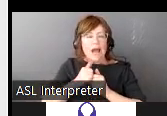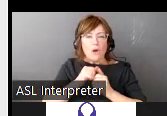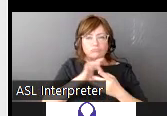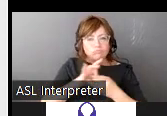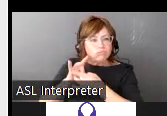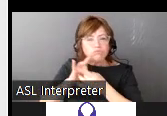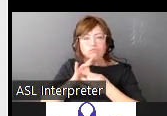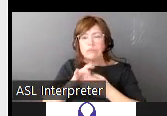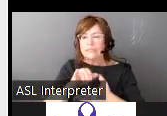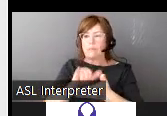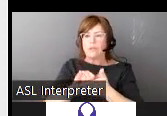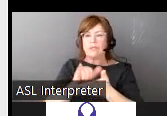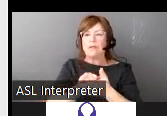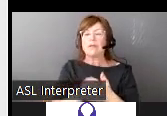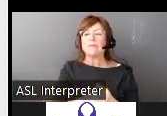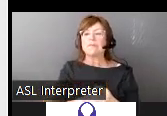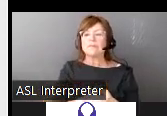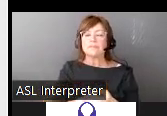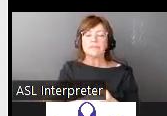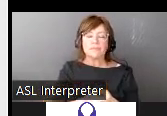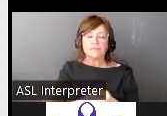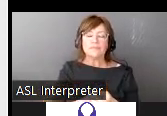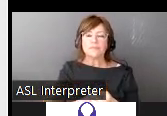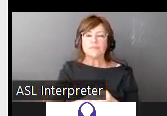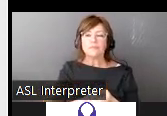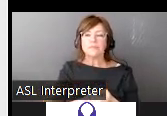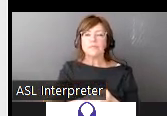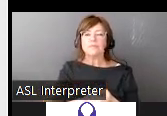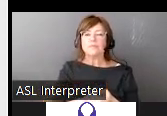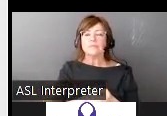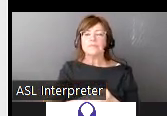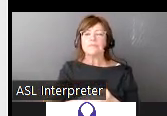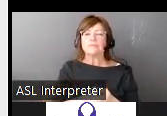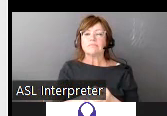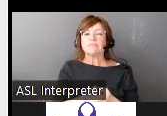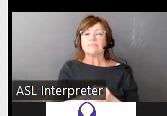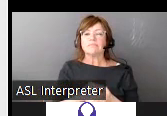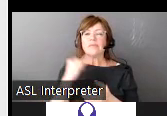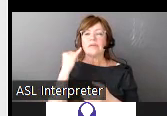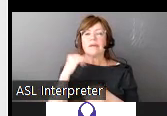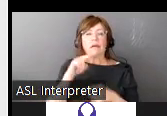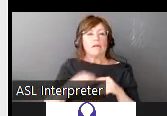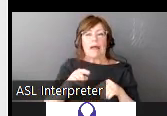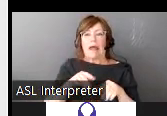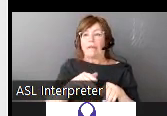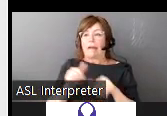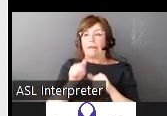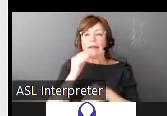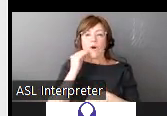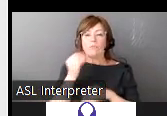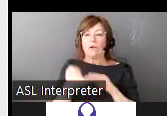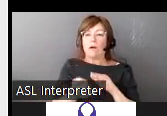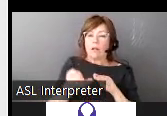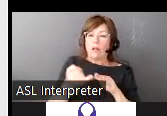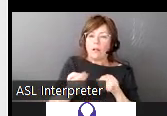is almost impossible. As a result, these immigrants are unable to leave their homes and they are increasingly